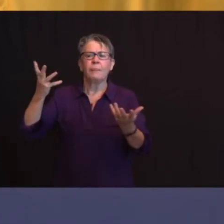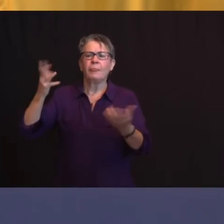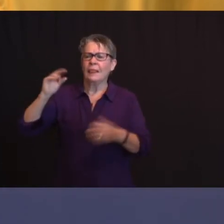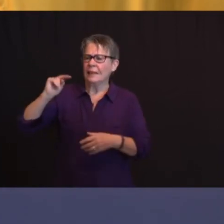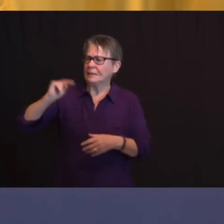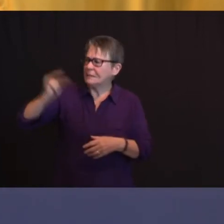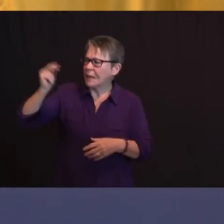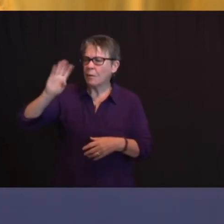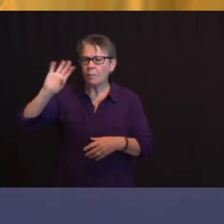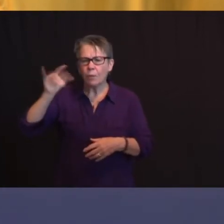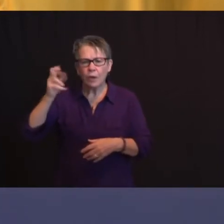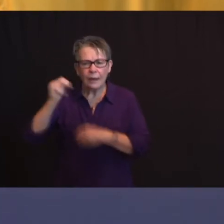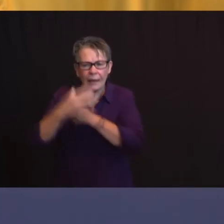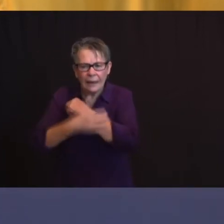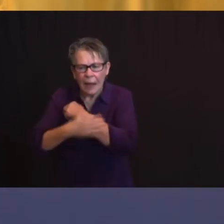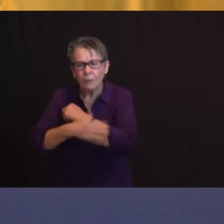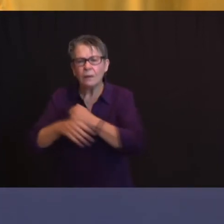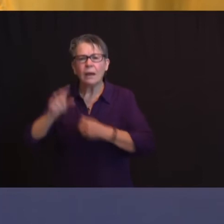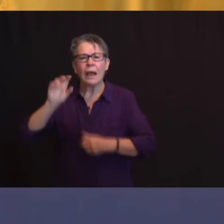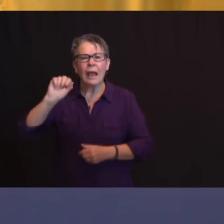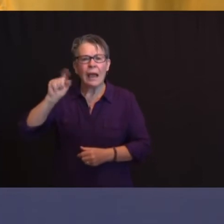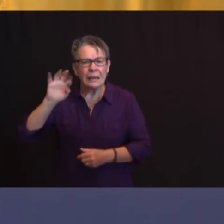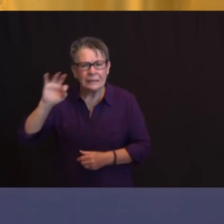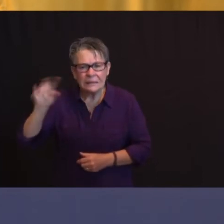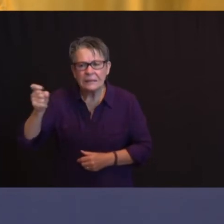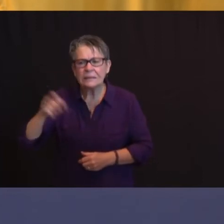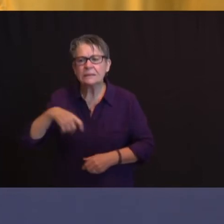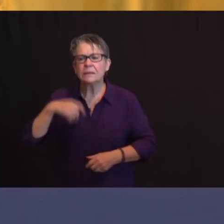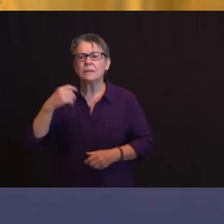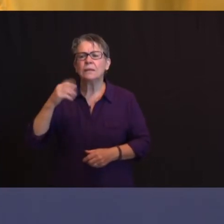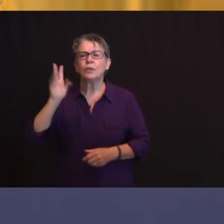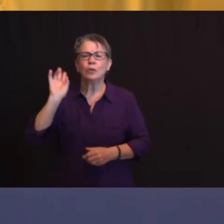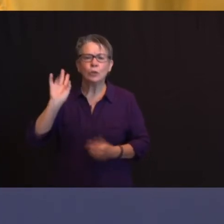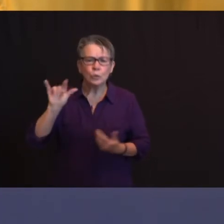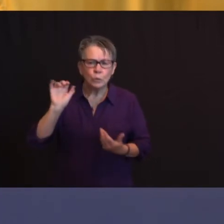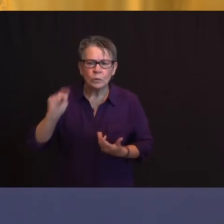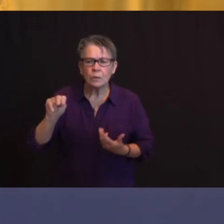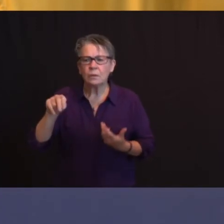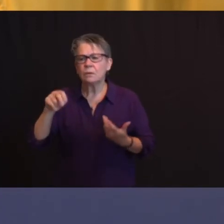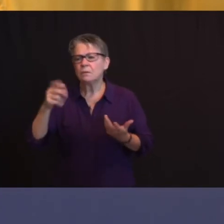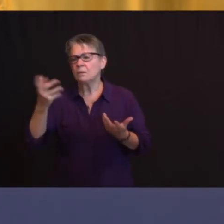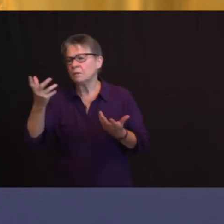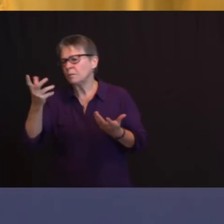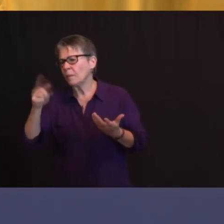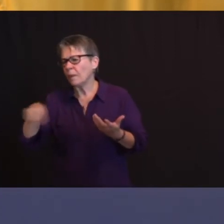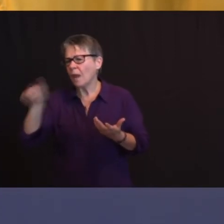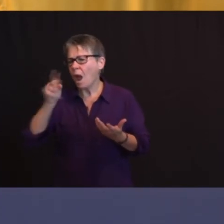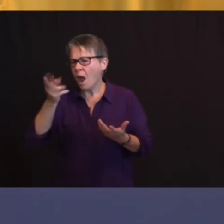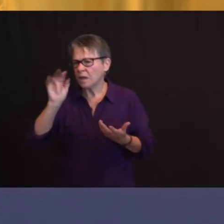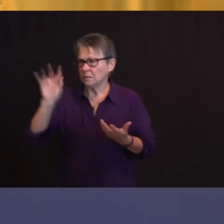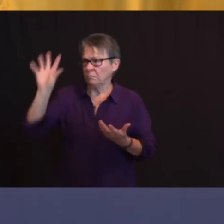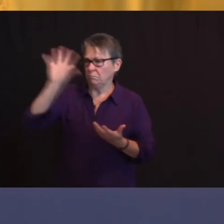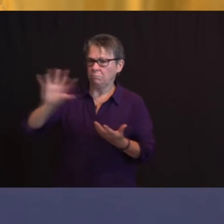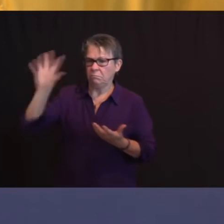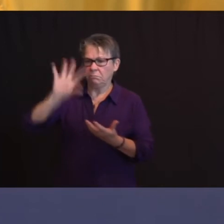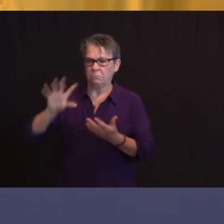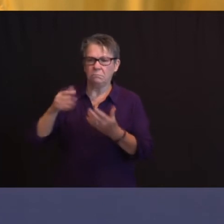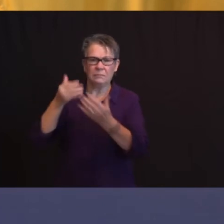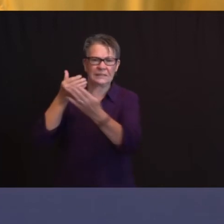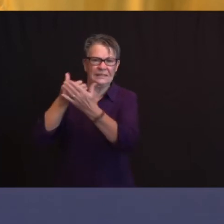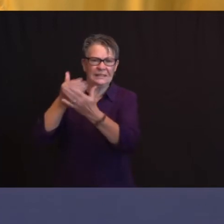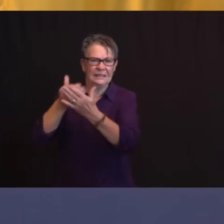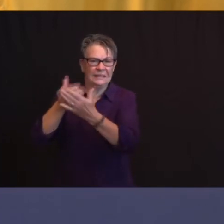Union, Hudson, Middlesex. But 15 counties in triple digits, including 4 in the south: Atlantic, Burlington,